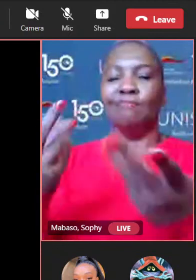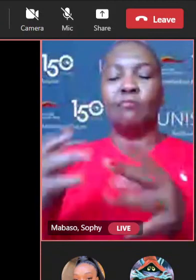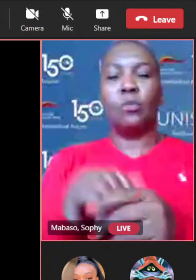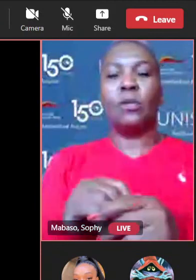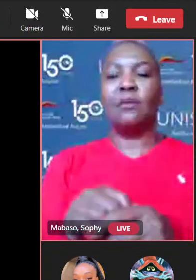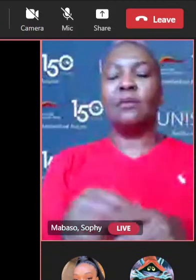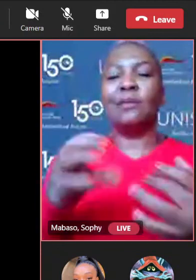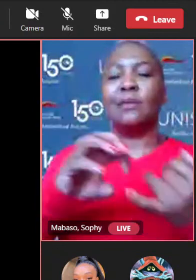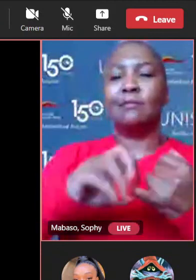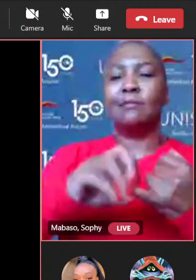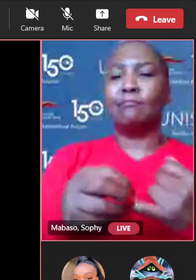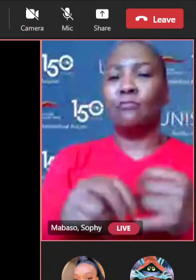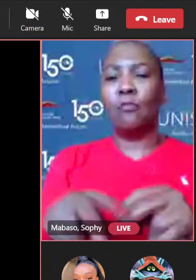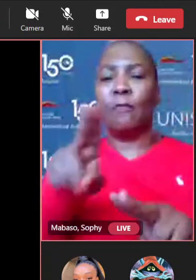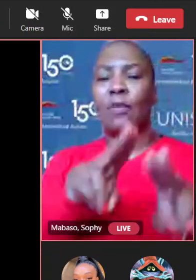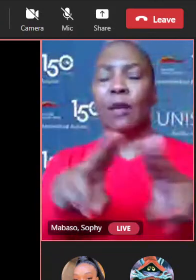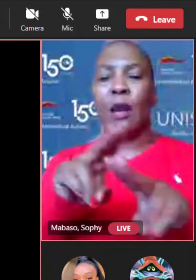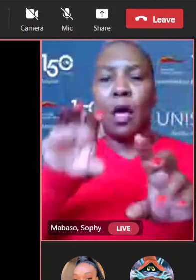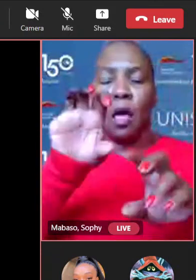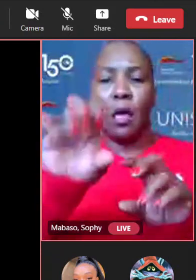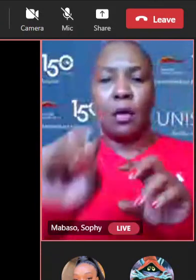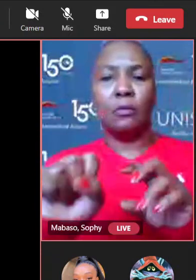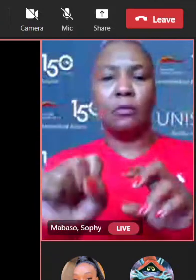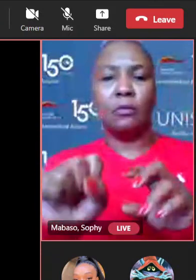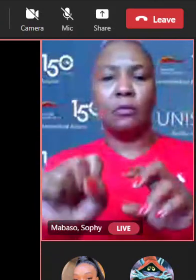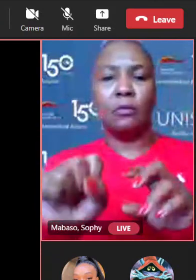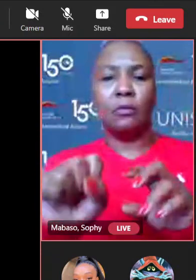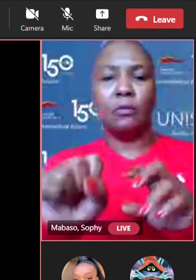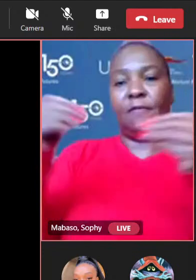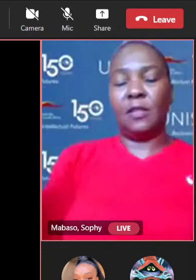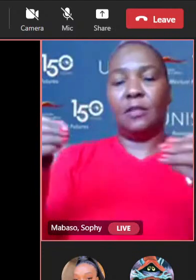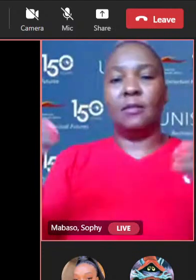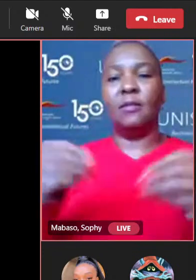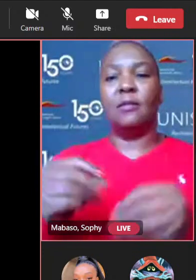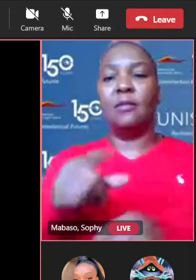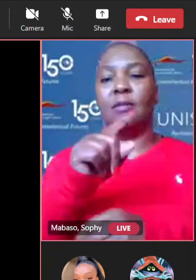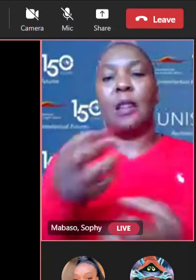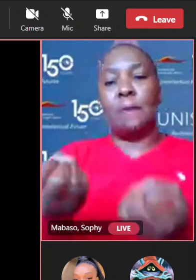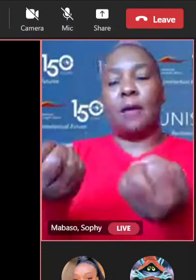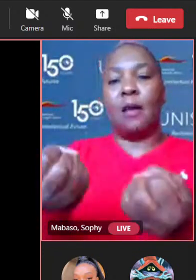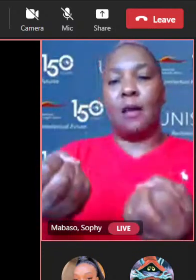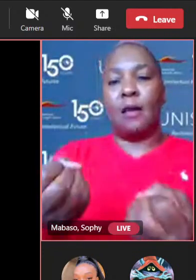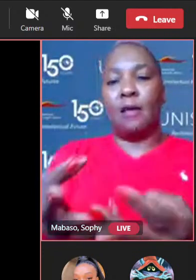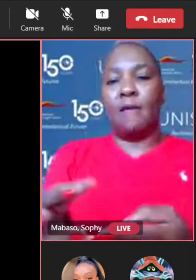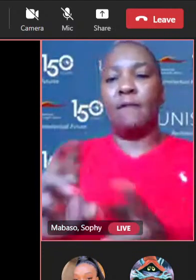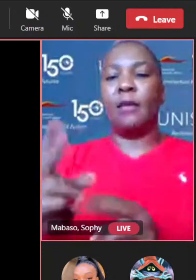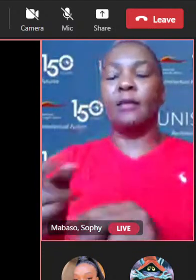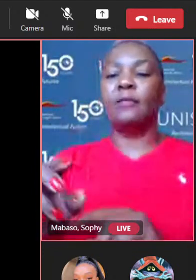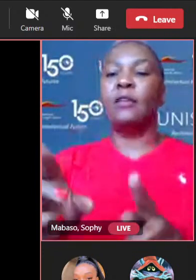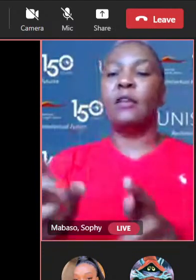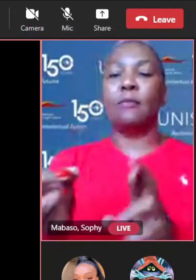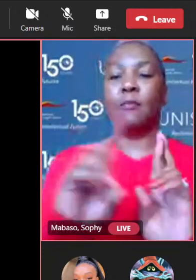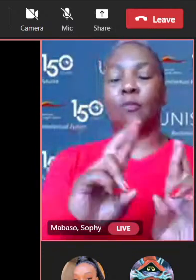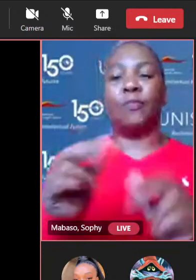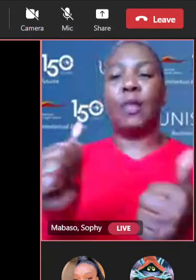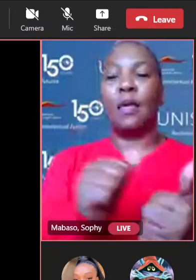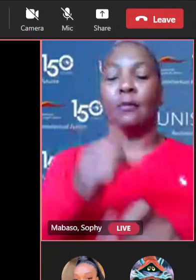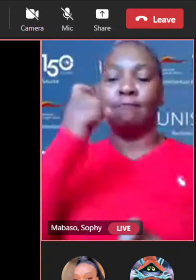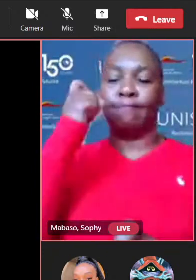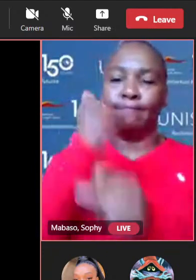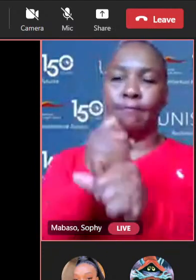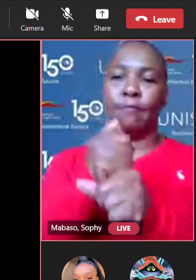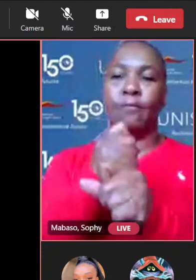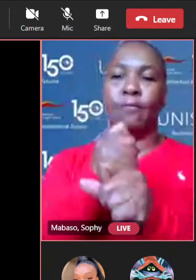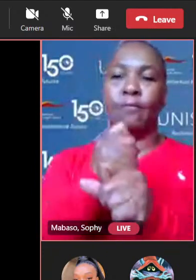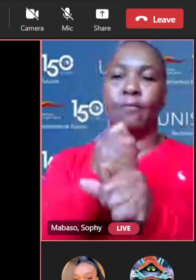it and trace it until completion and provide feedback to you. Refuse to be told by